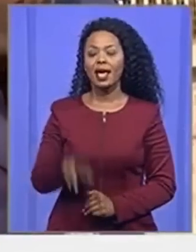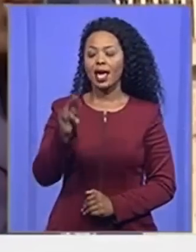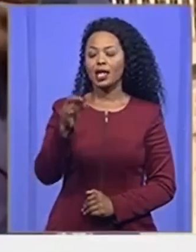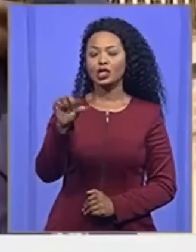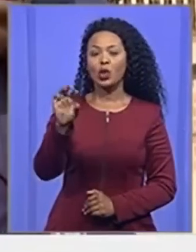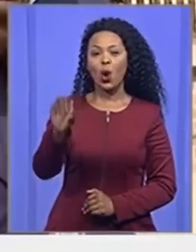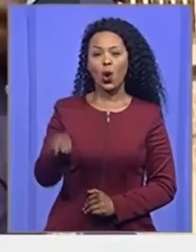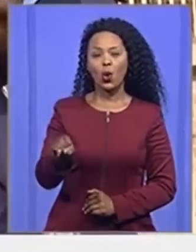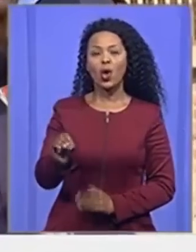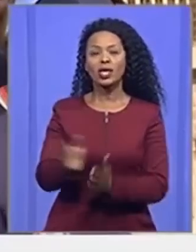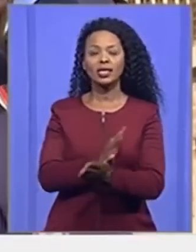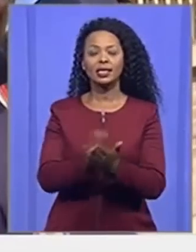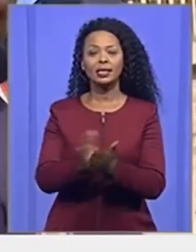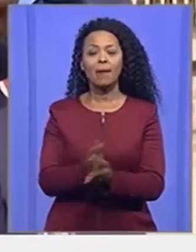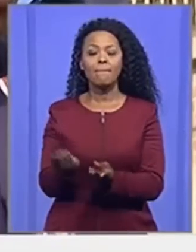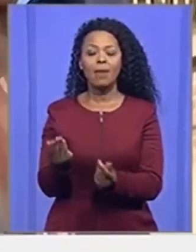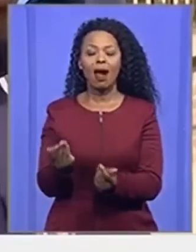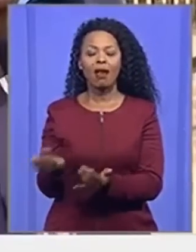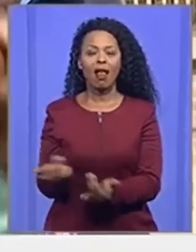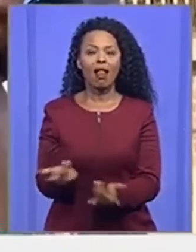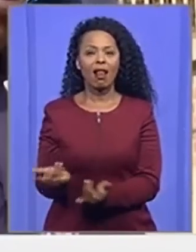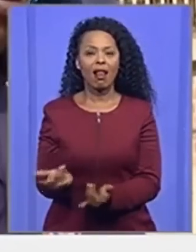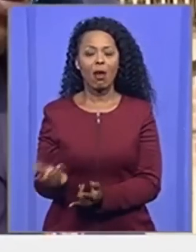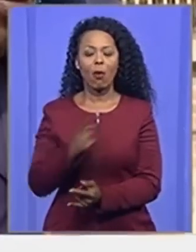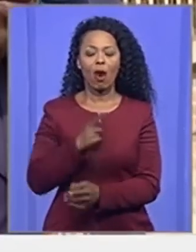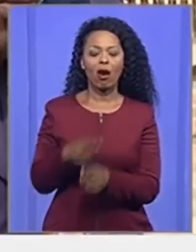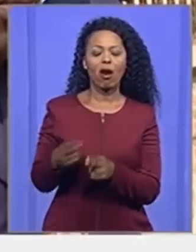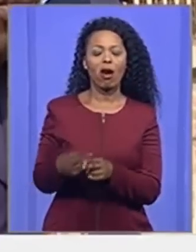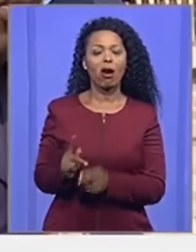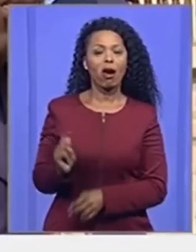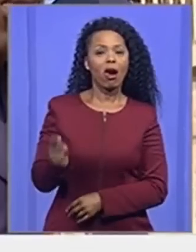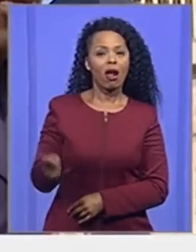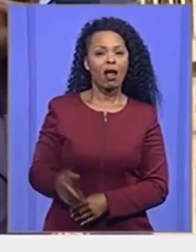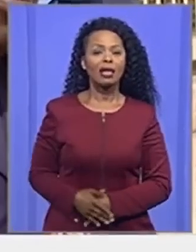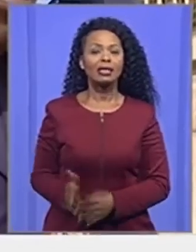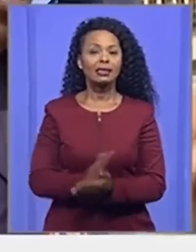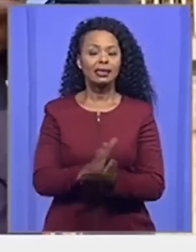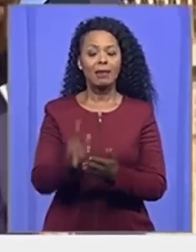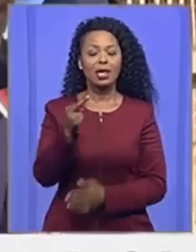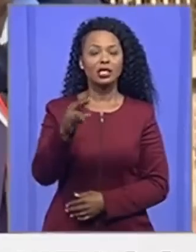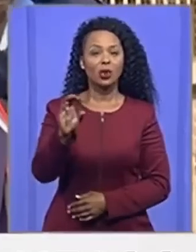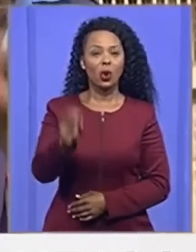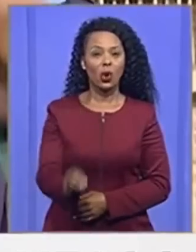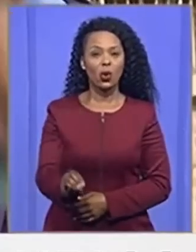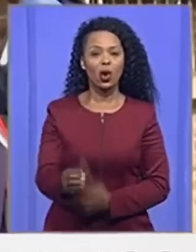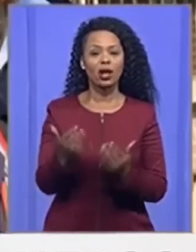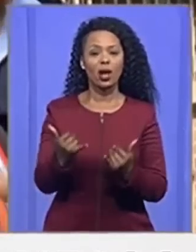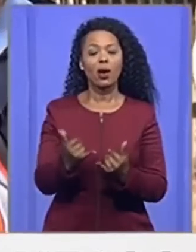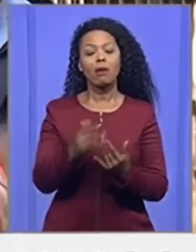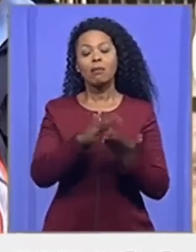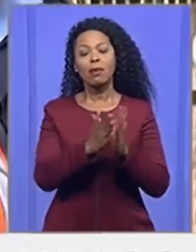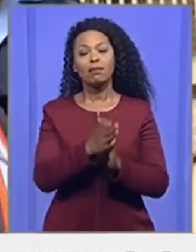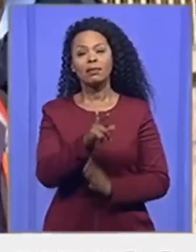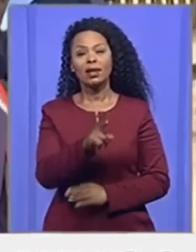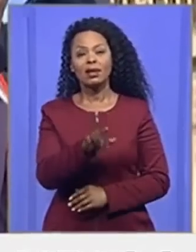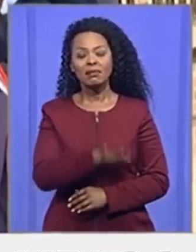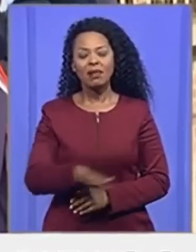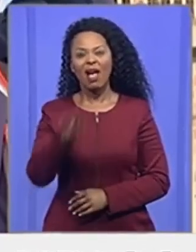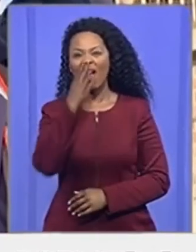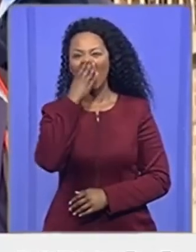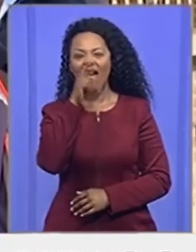NGOs who are making money. The people were telling us some of these NGOs are paid by hijack